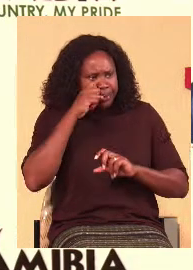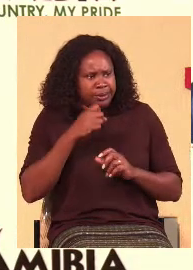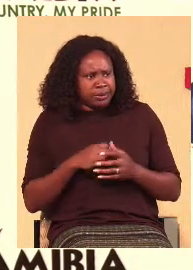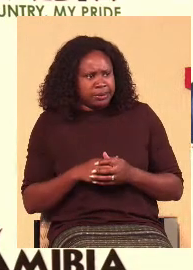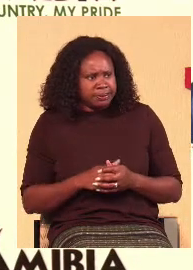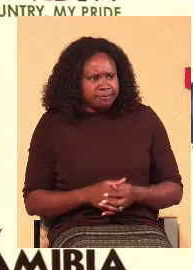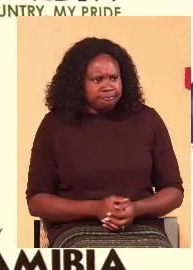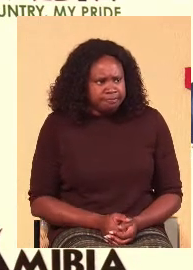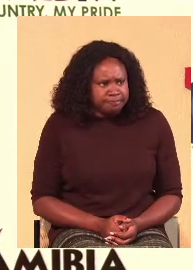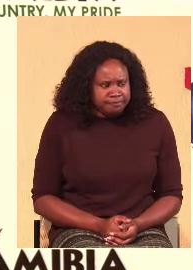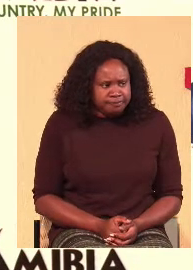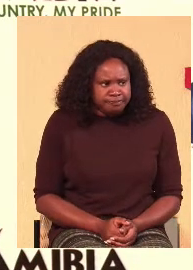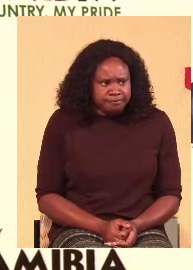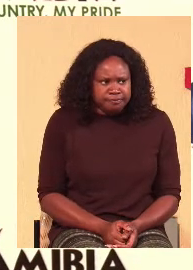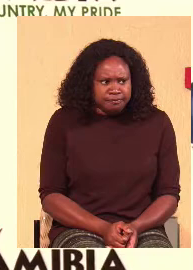was